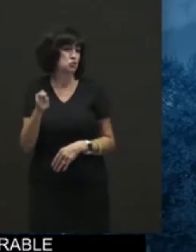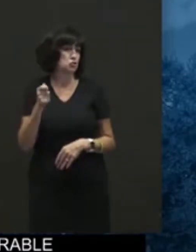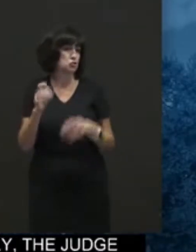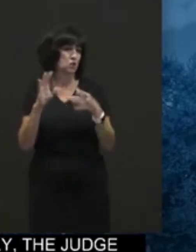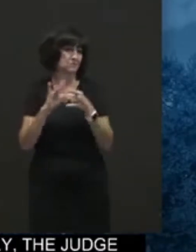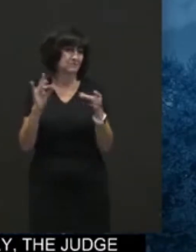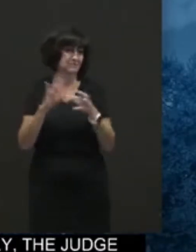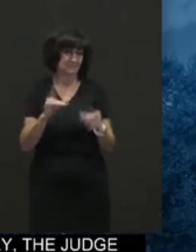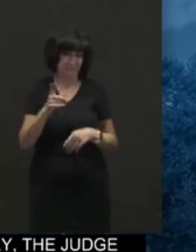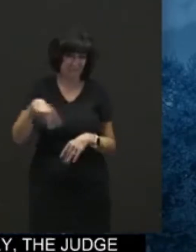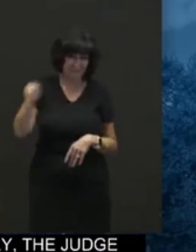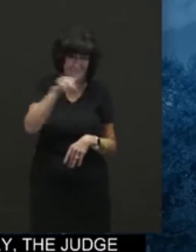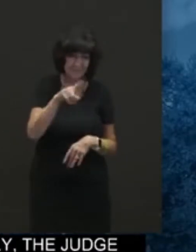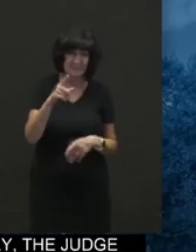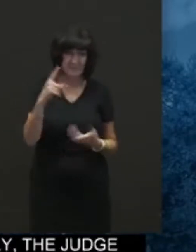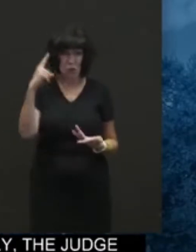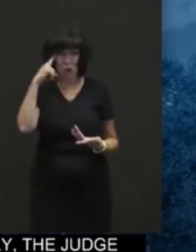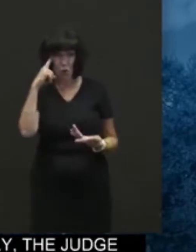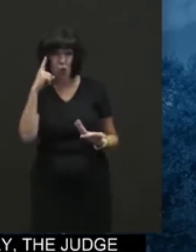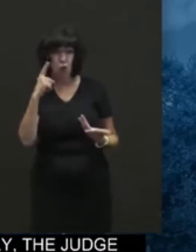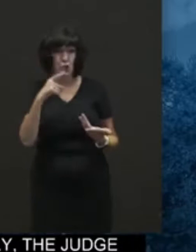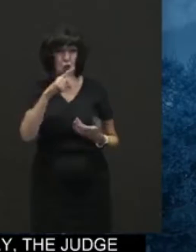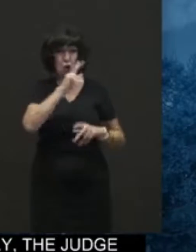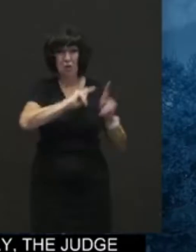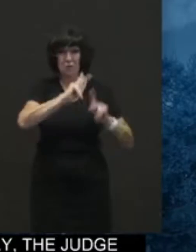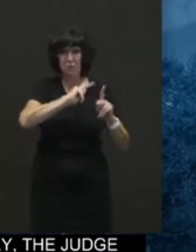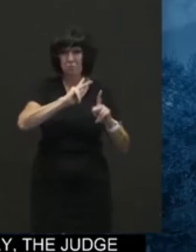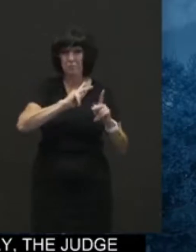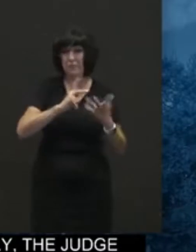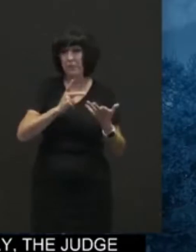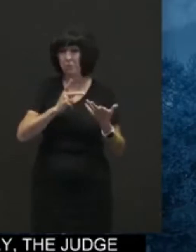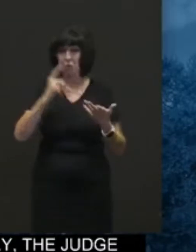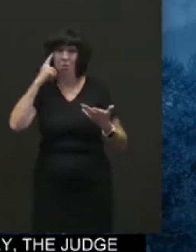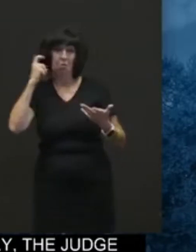that somehow he would invalidate, thousands of